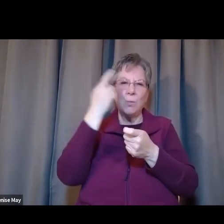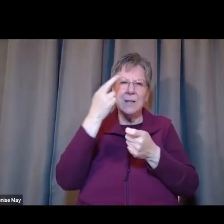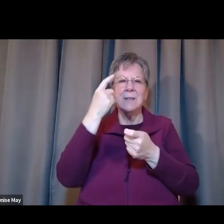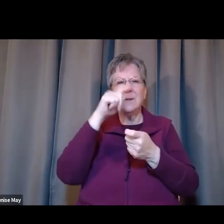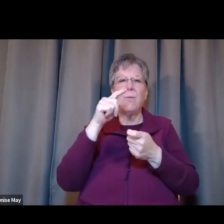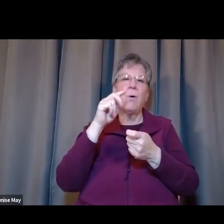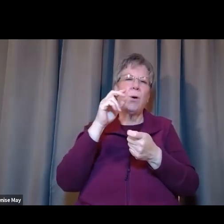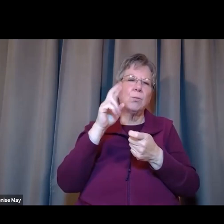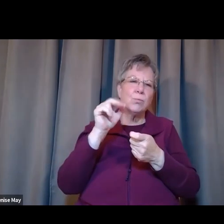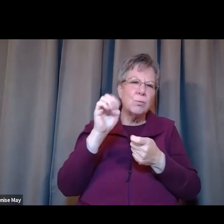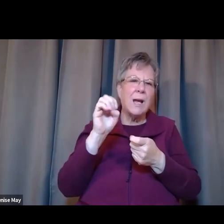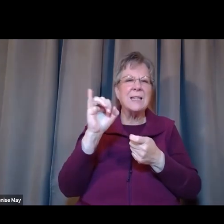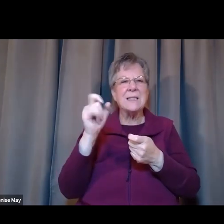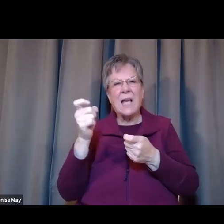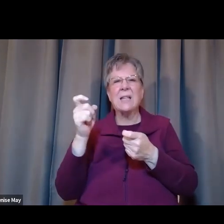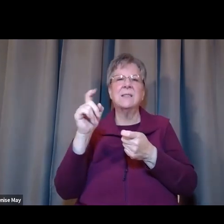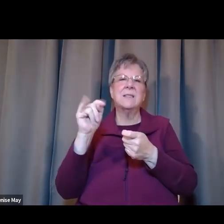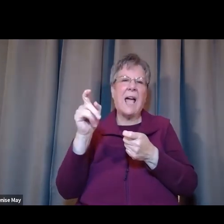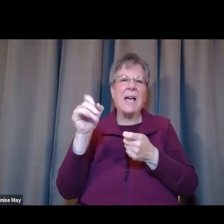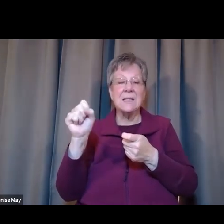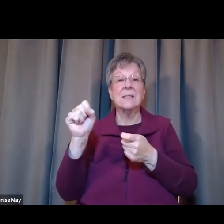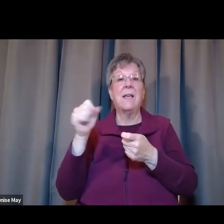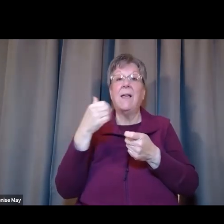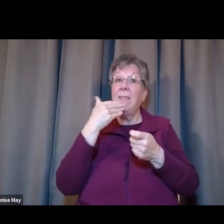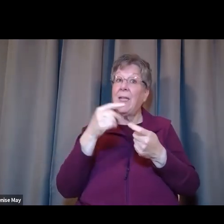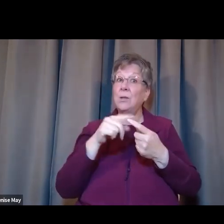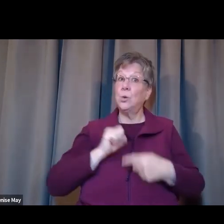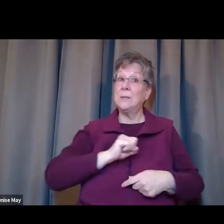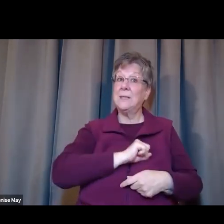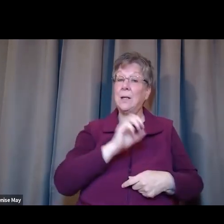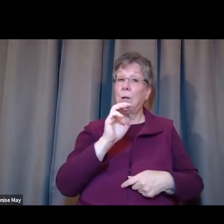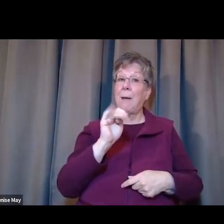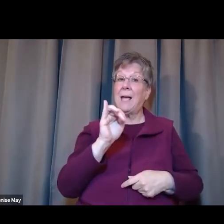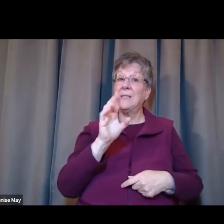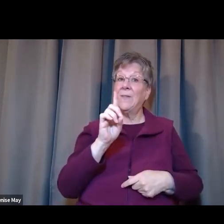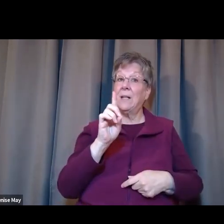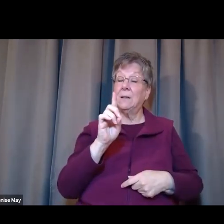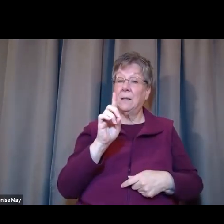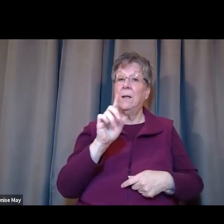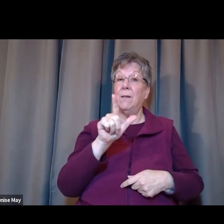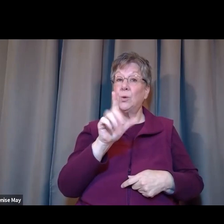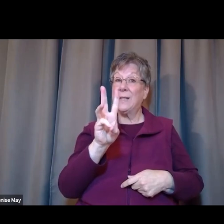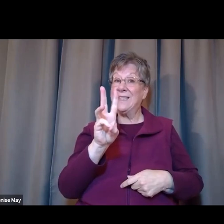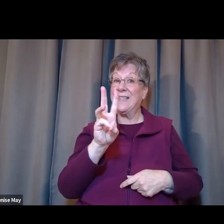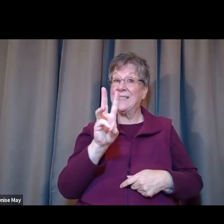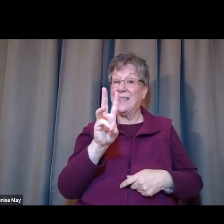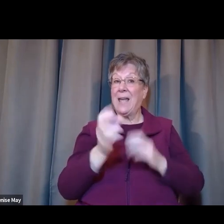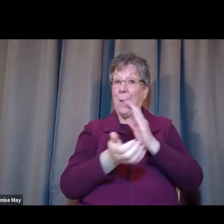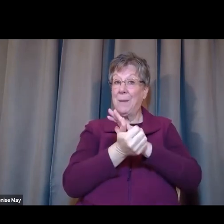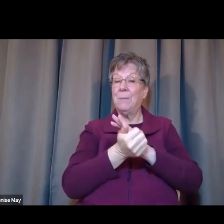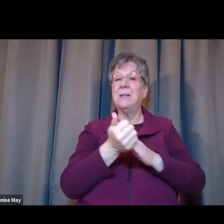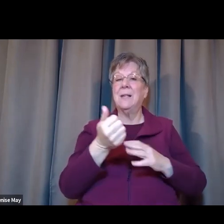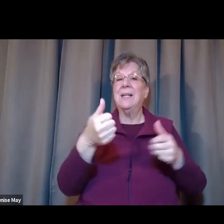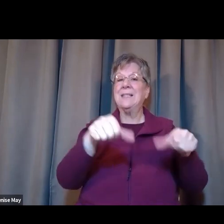taxes, and thanks largely to our Senator Mansfield's work on the 26th Amendment, denial of the vote to citizens 18 years of age